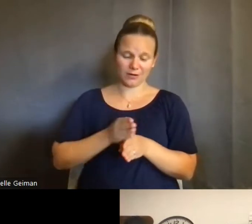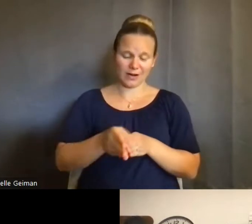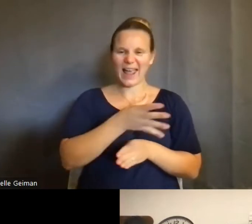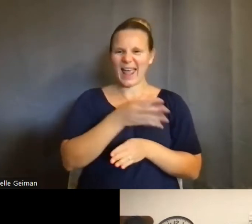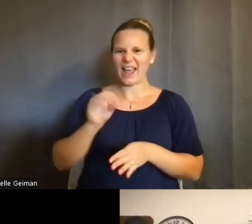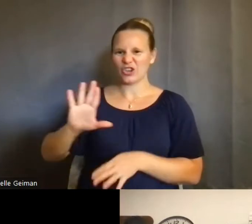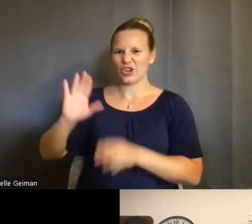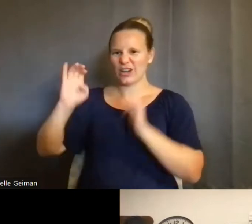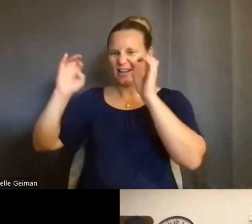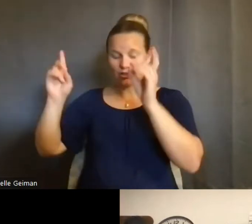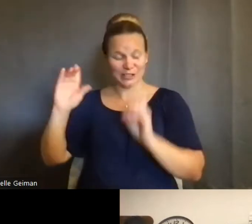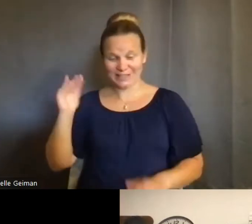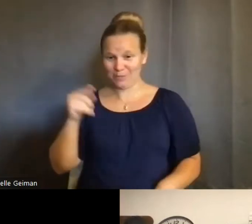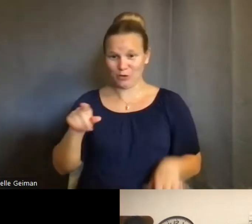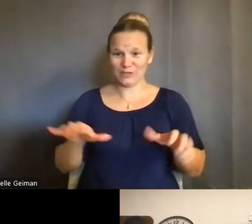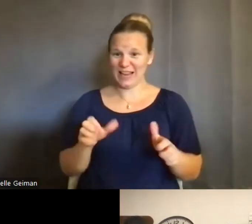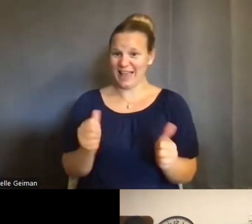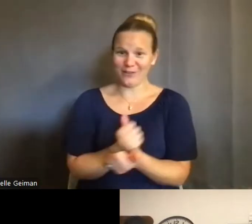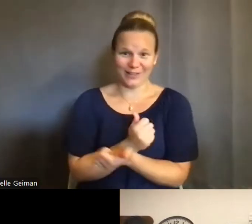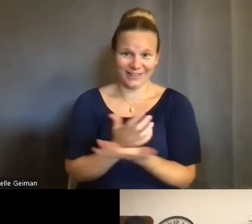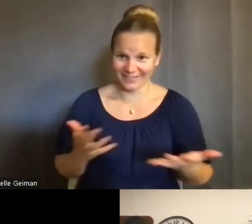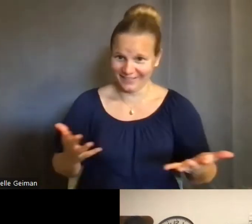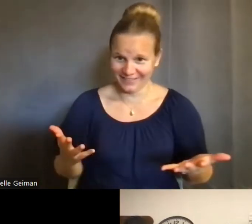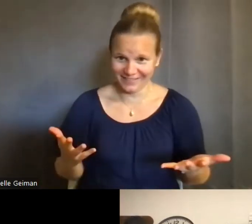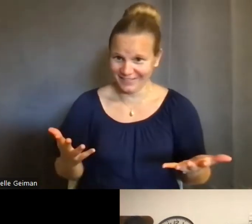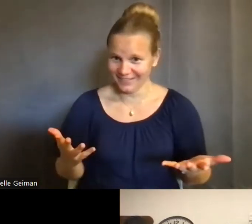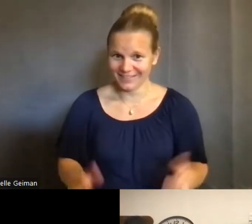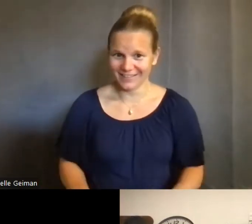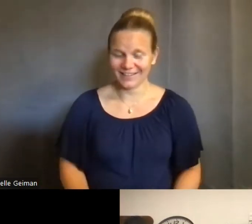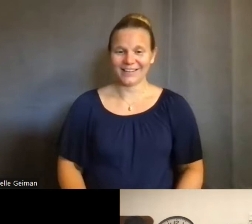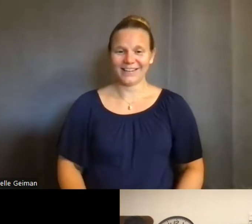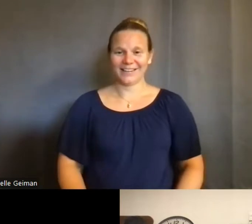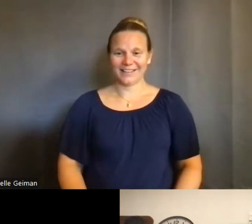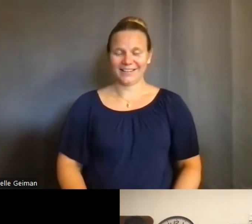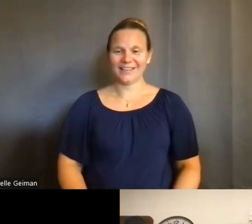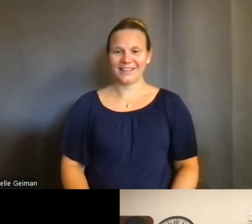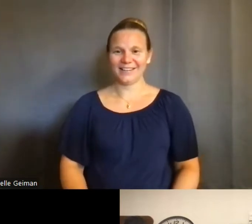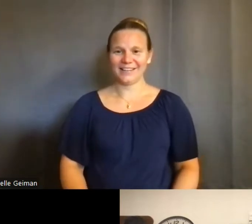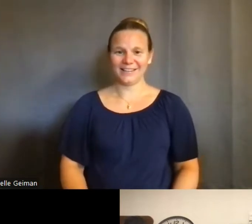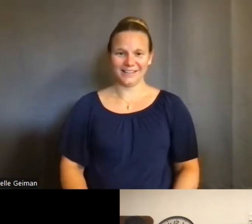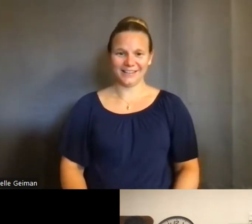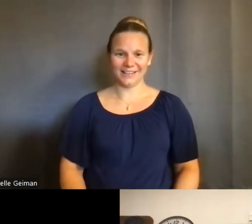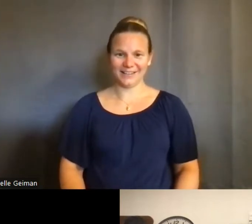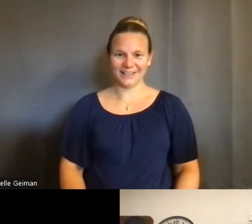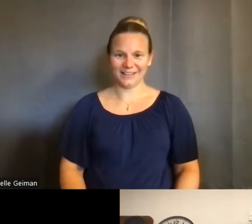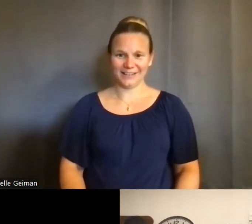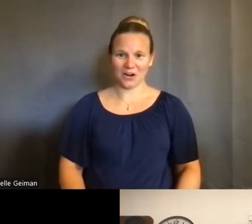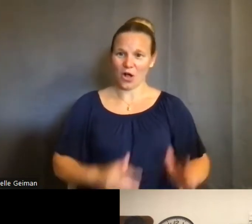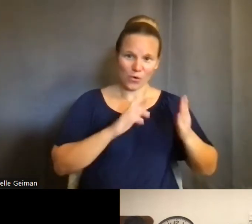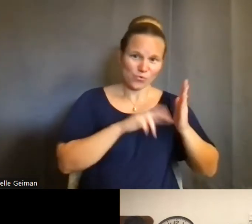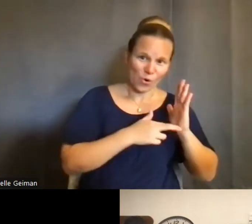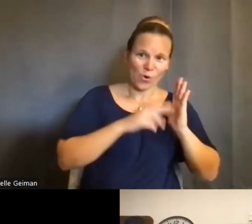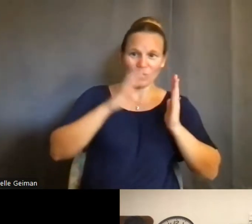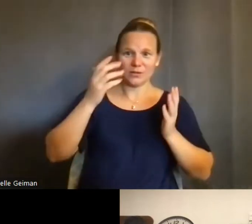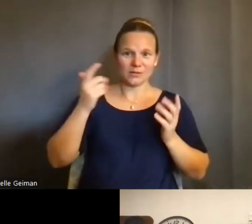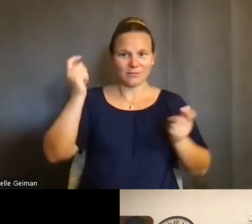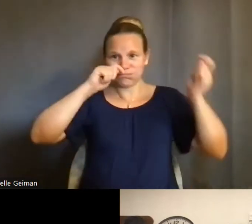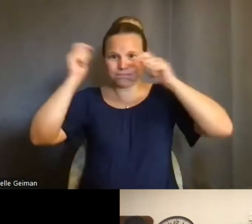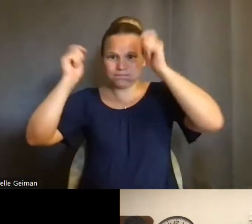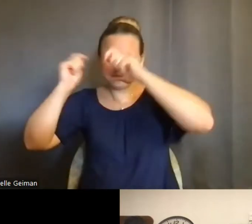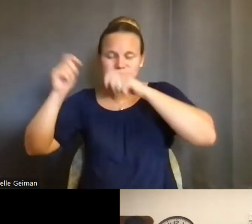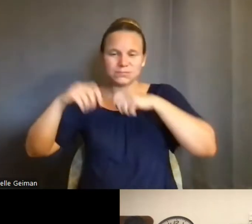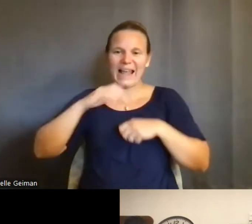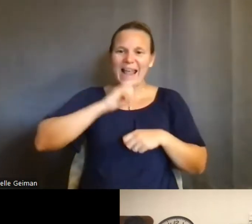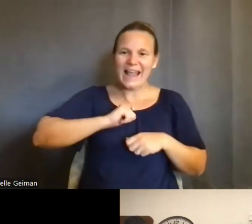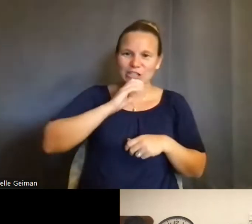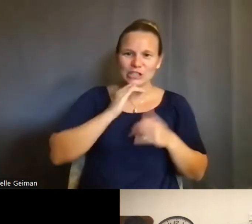you've done just about everything in the school, and you keep all the roles, lots of different ages. Now